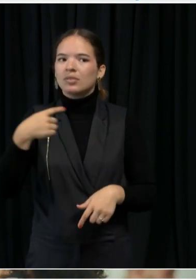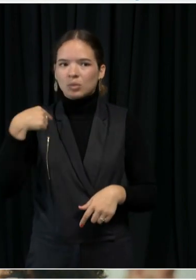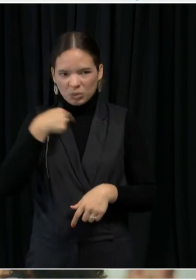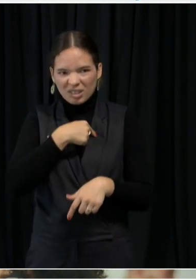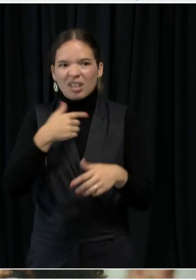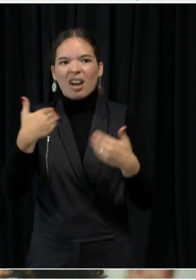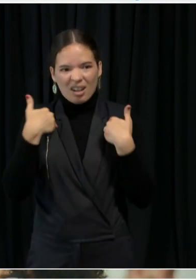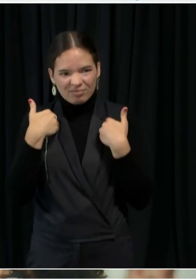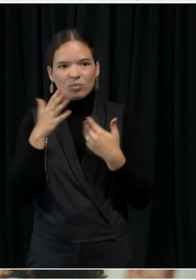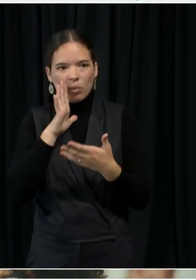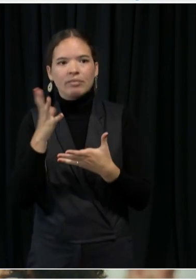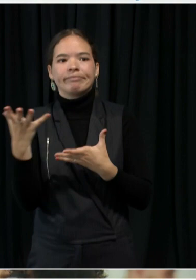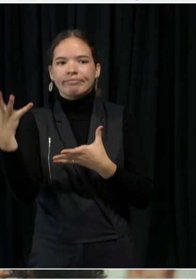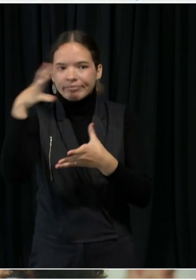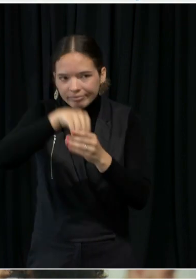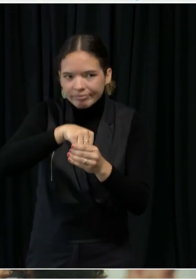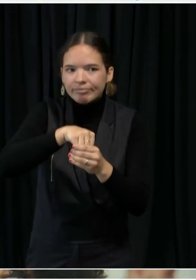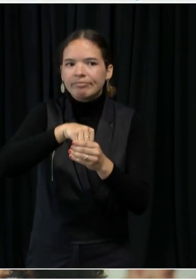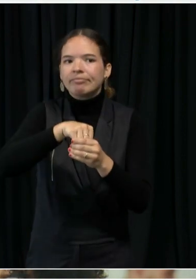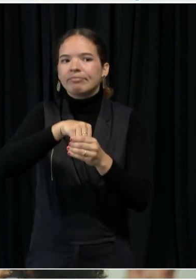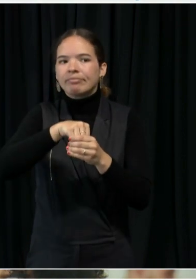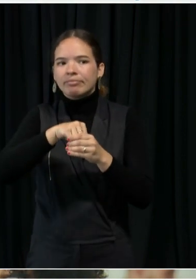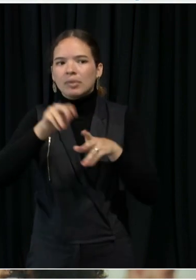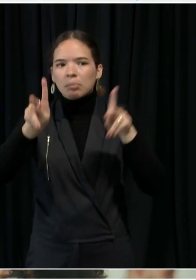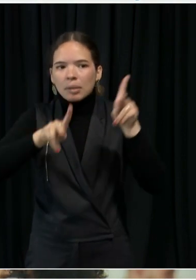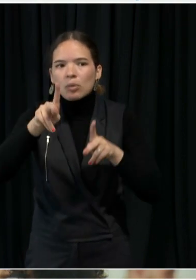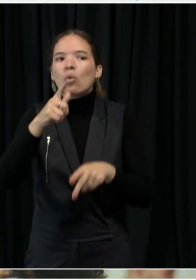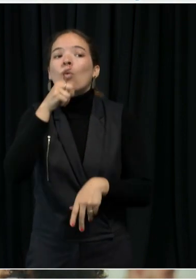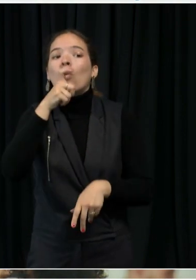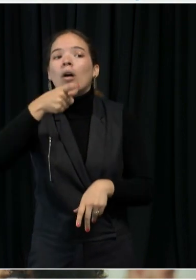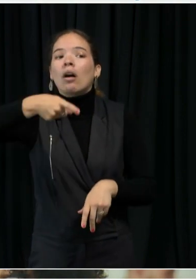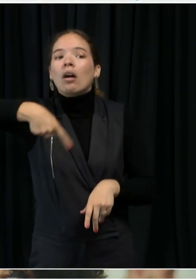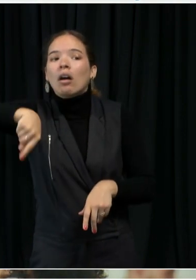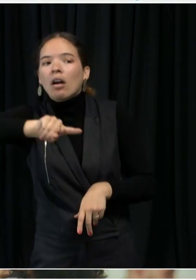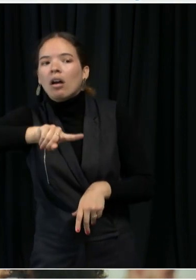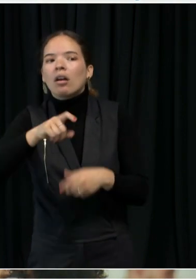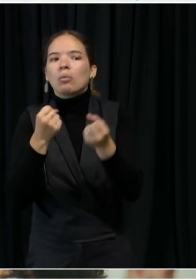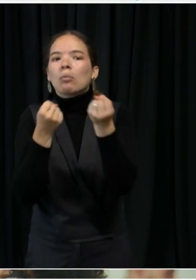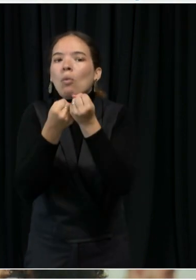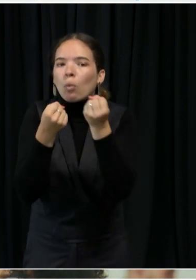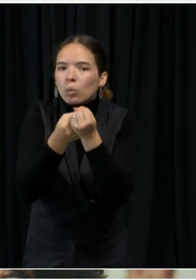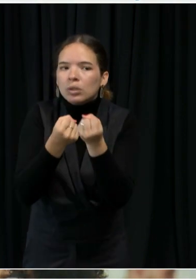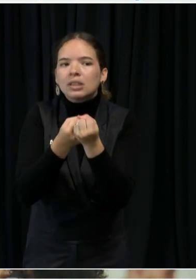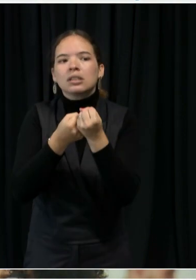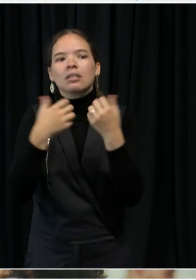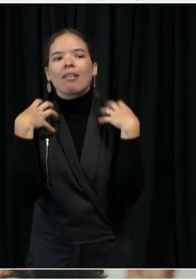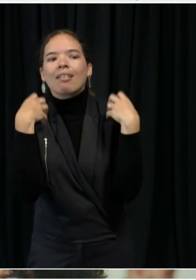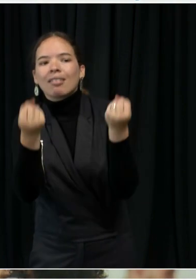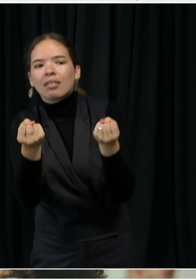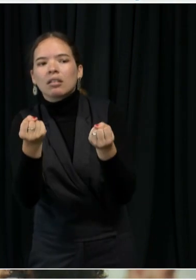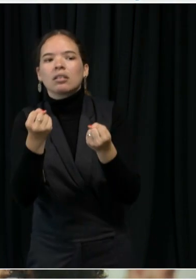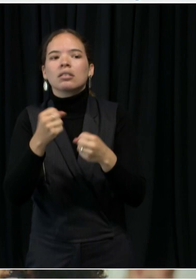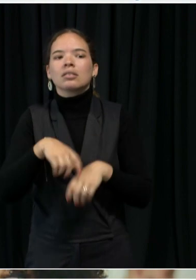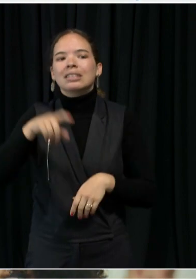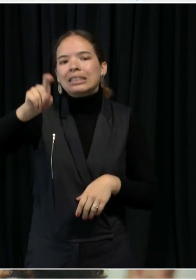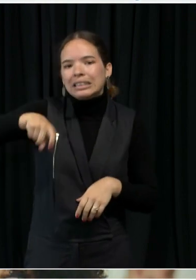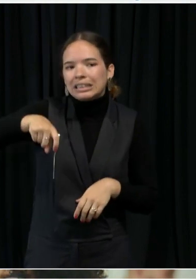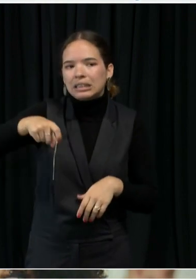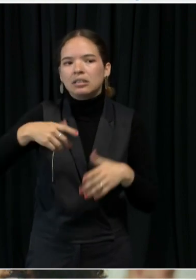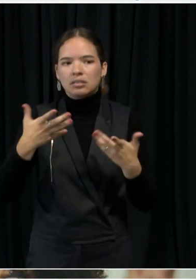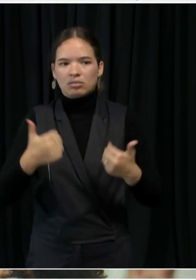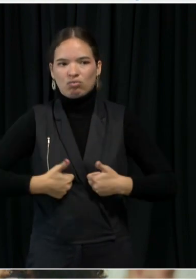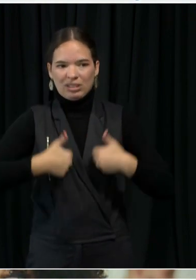of the people that will serve the healthcare needs of the citizens of Anacostia in this first little, but you see it,